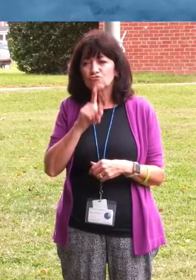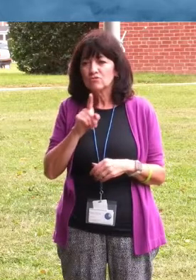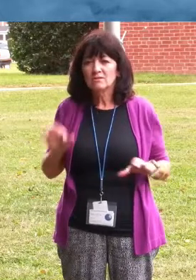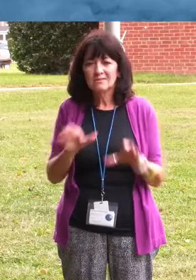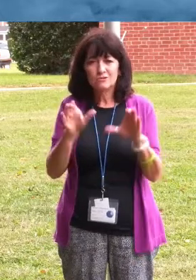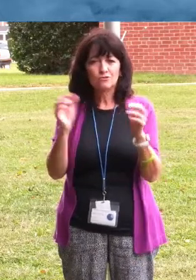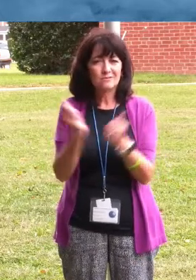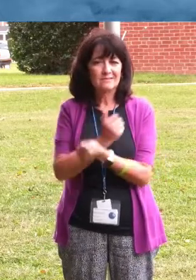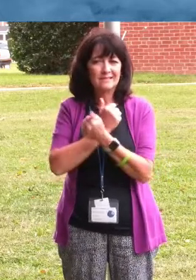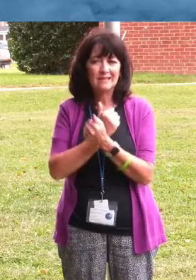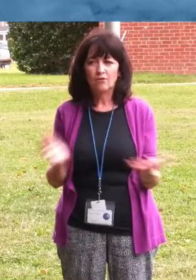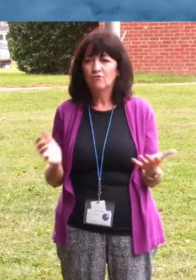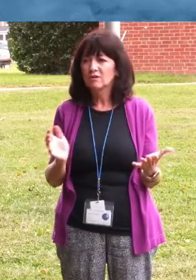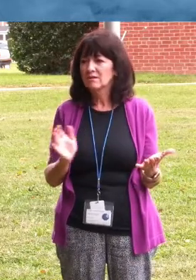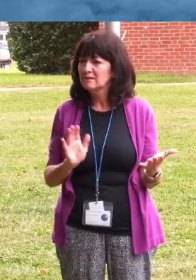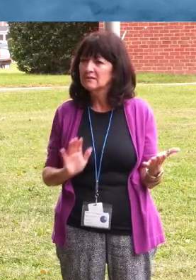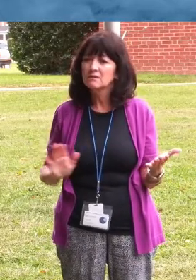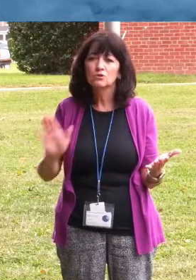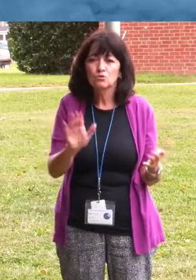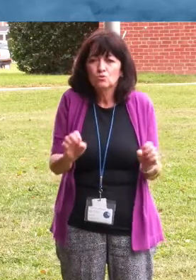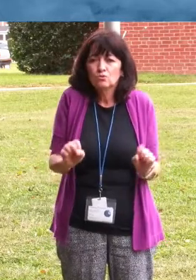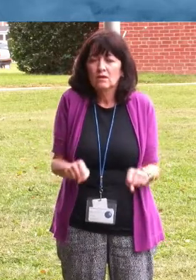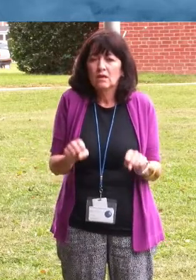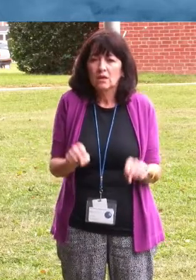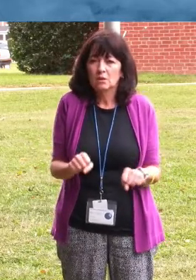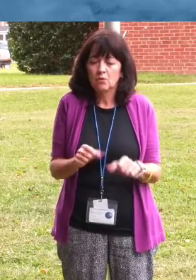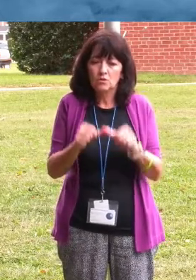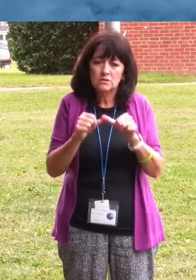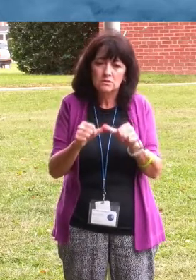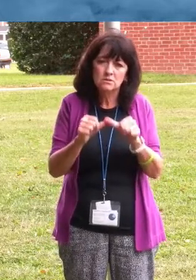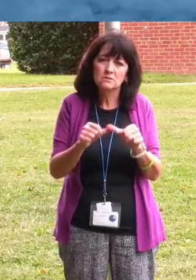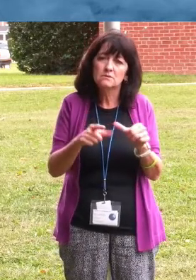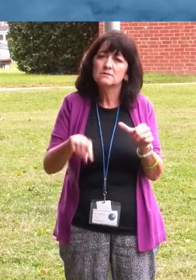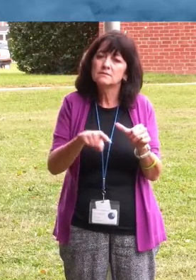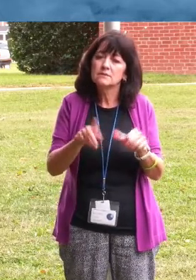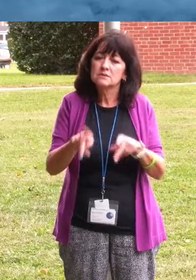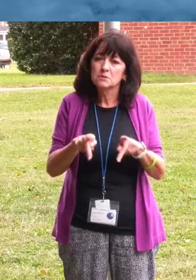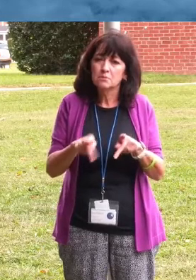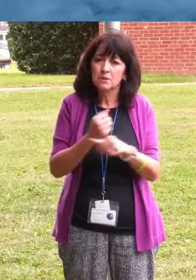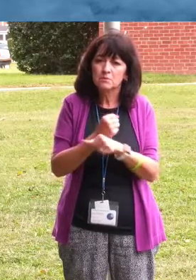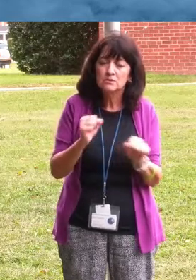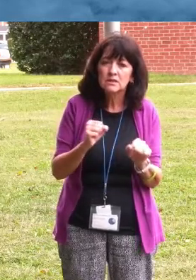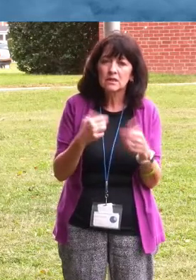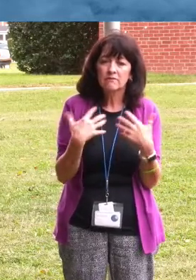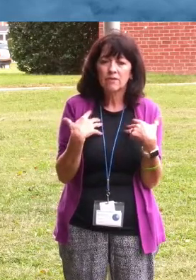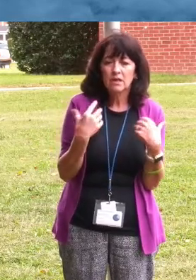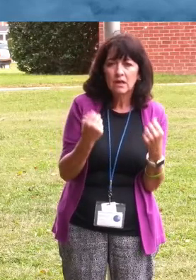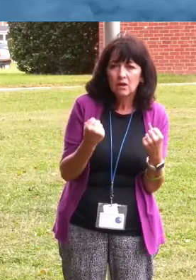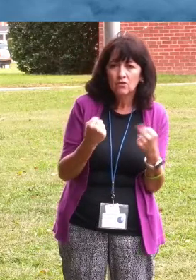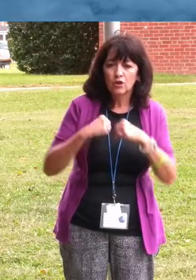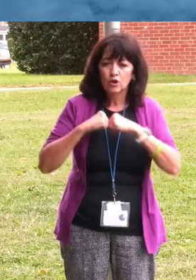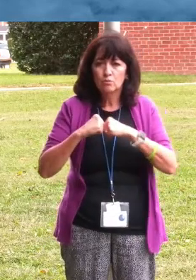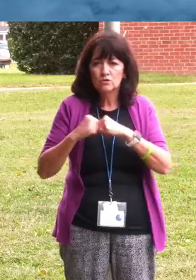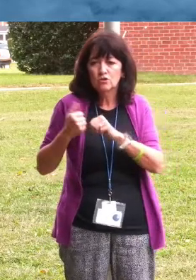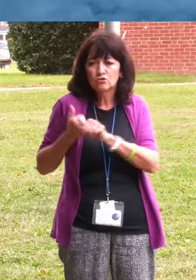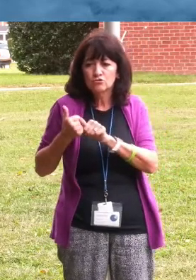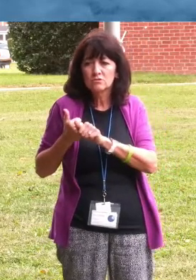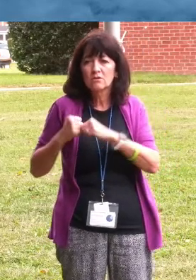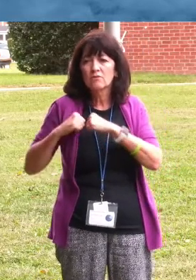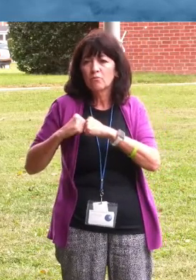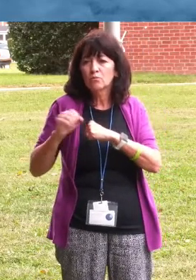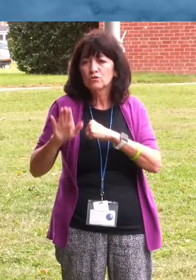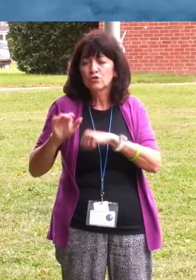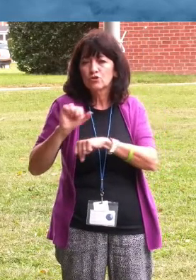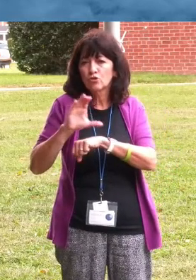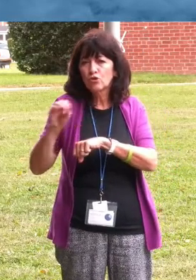literally everything, to keep the residents healthy and safe, to protect yourselves, to protect your colleagues, to protect your families.